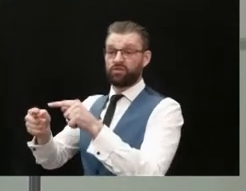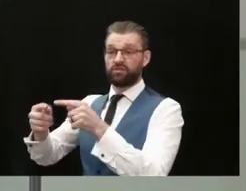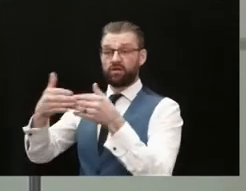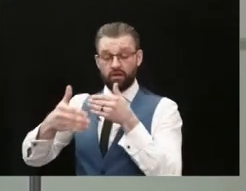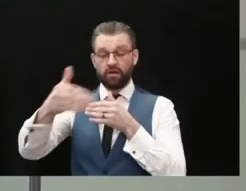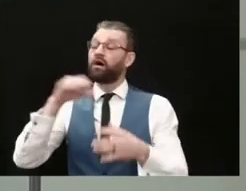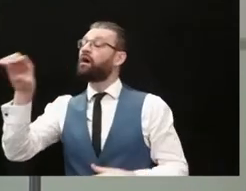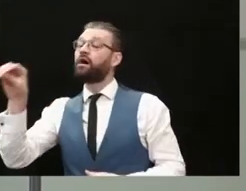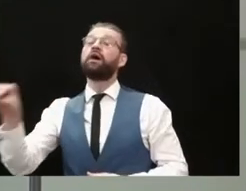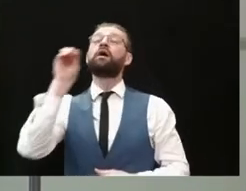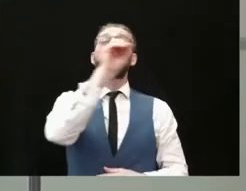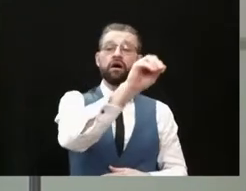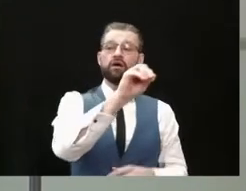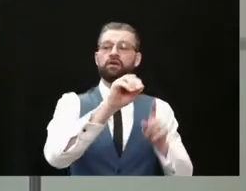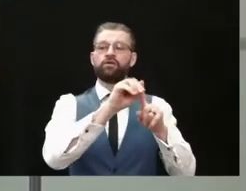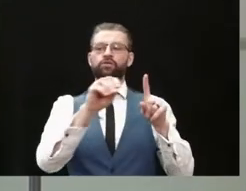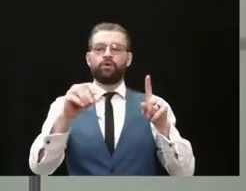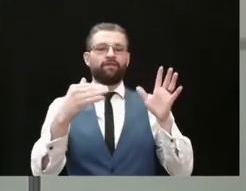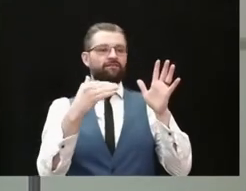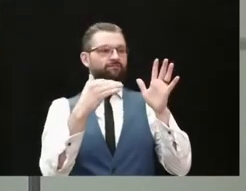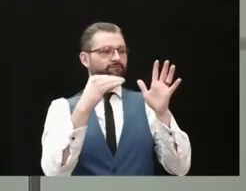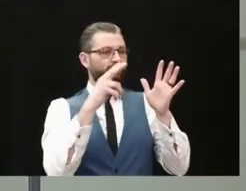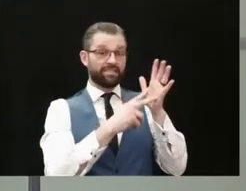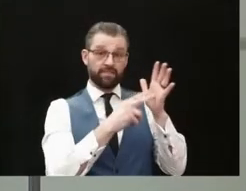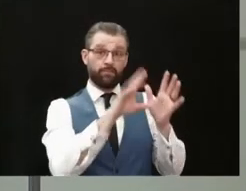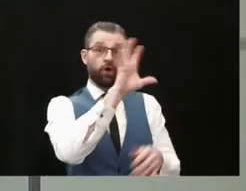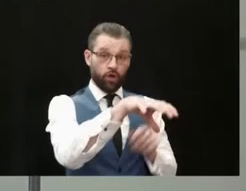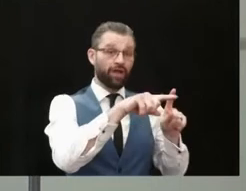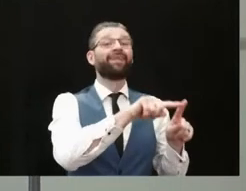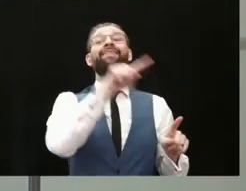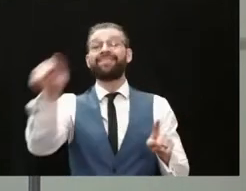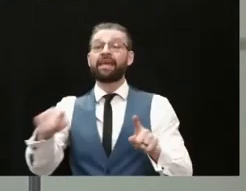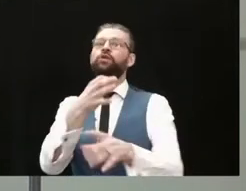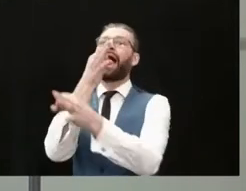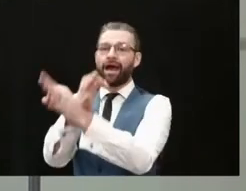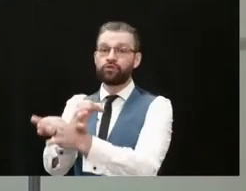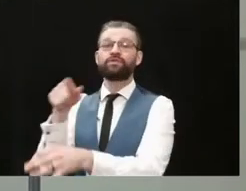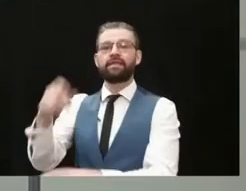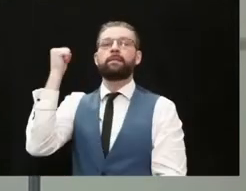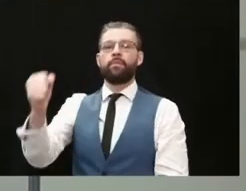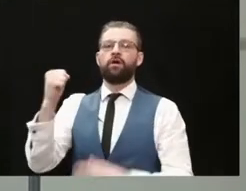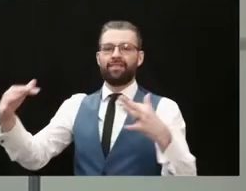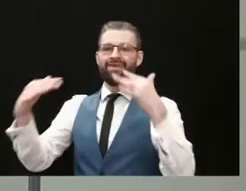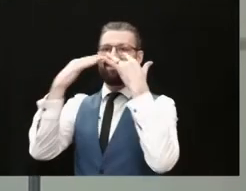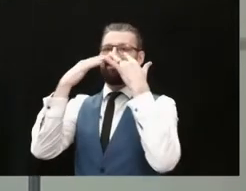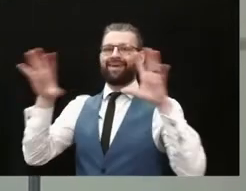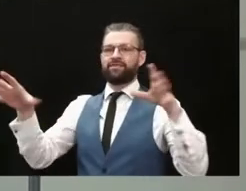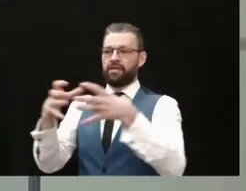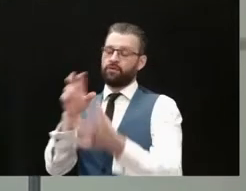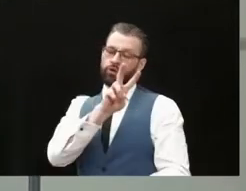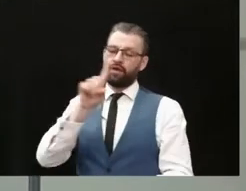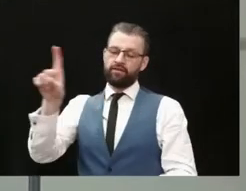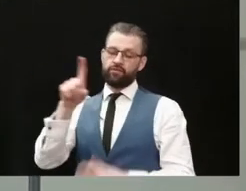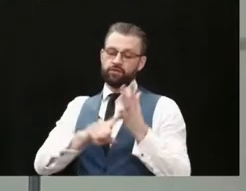to Westerbork. And after a short while there, he went on to Auschwitz, where he was murdered in the gas chambers on the 21st of